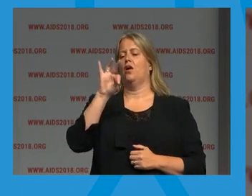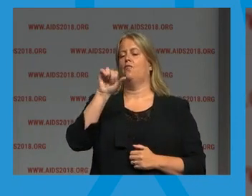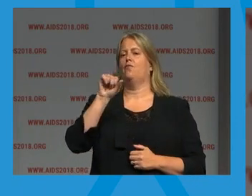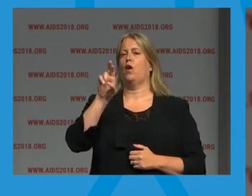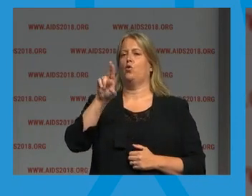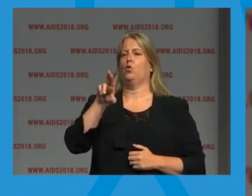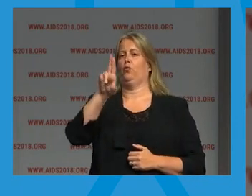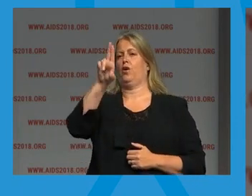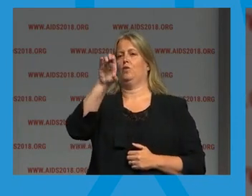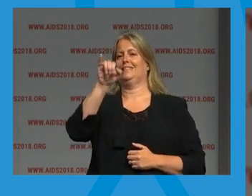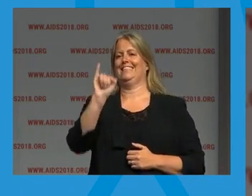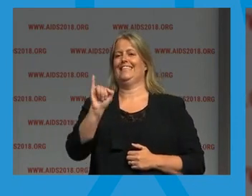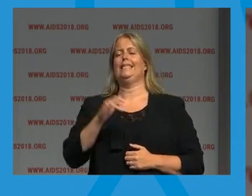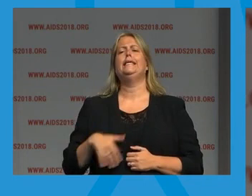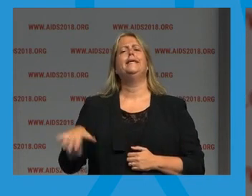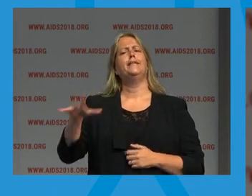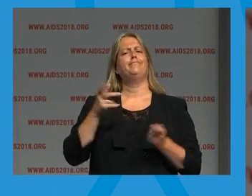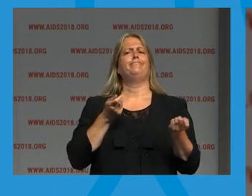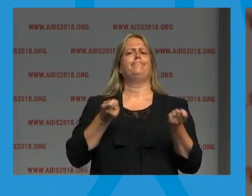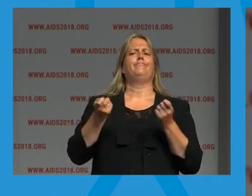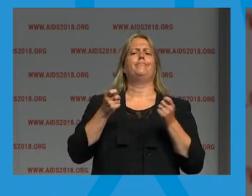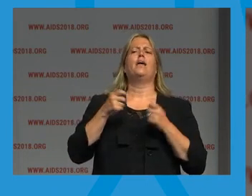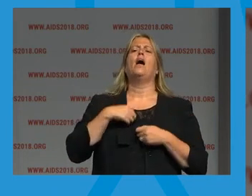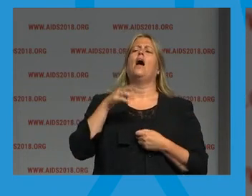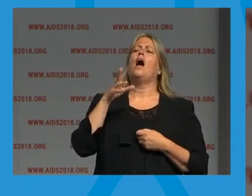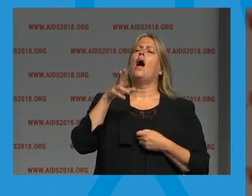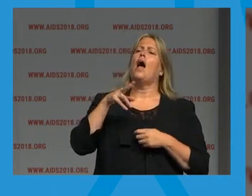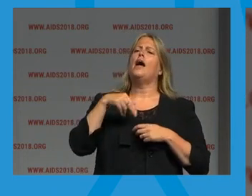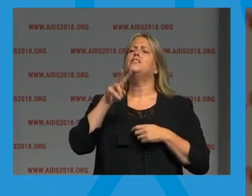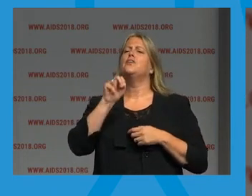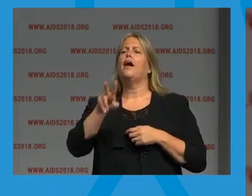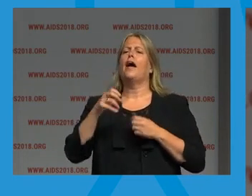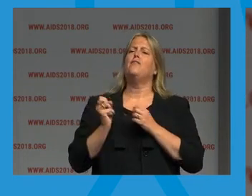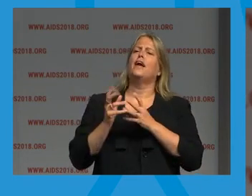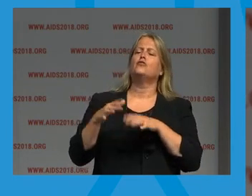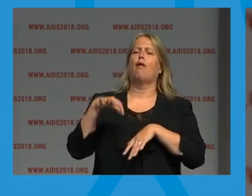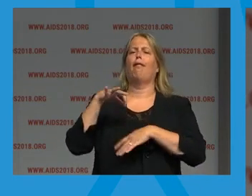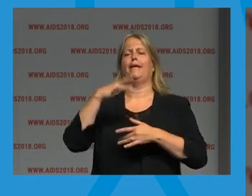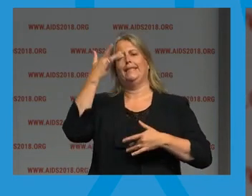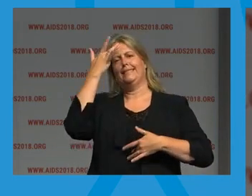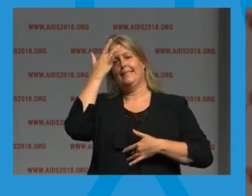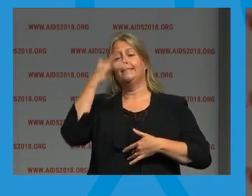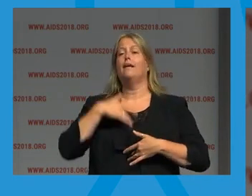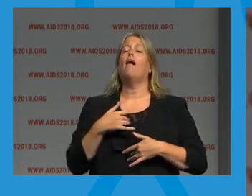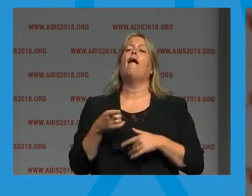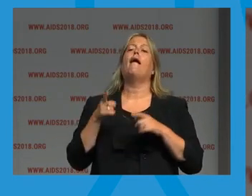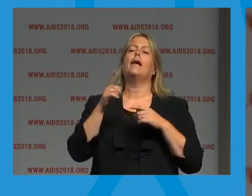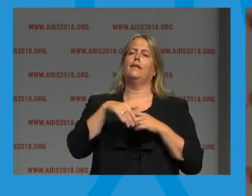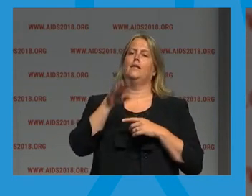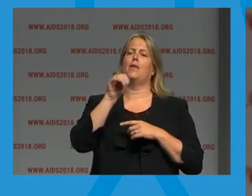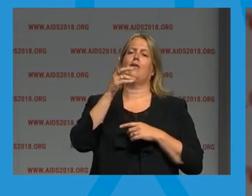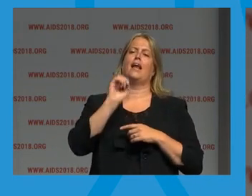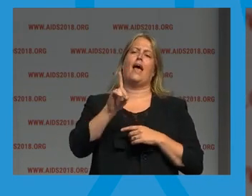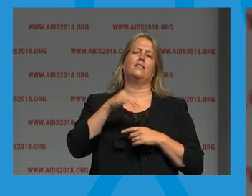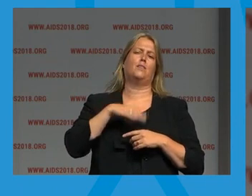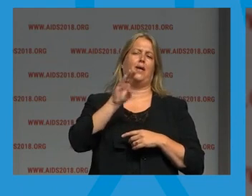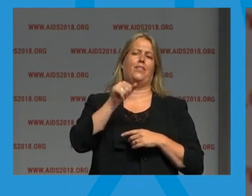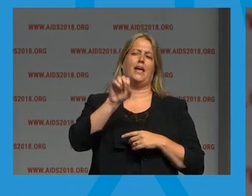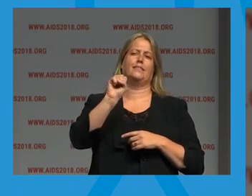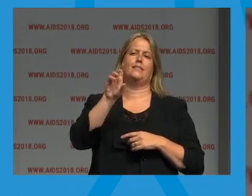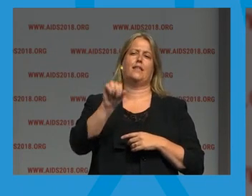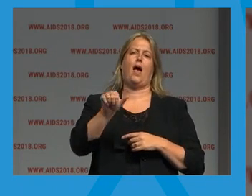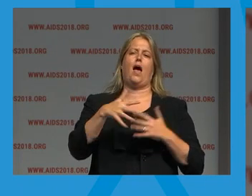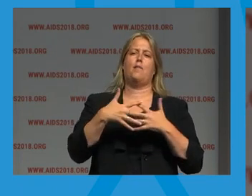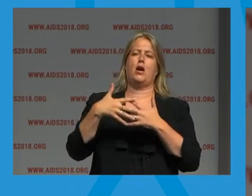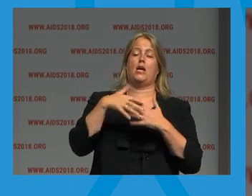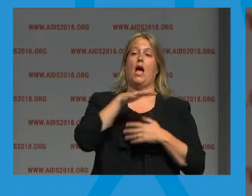directs the National Institute of Allergy and Infectious Diseases at the National Institutes of Health in Bethesda, Maryland. He oversees an